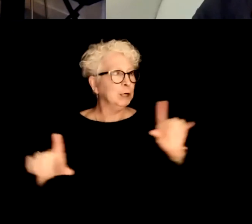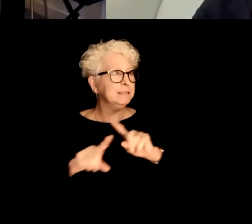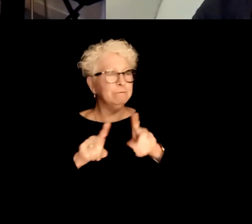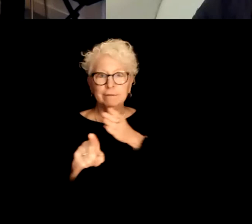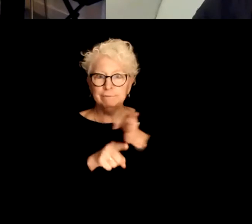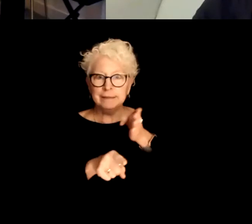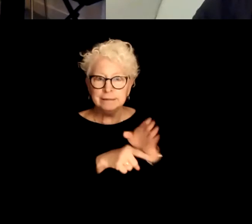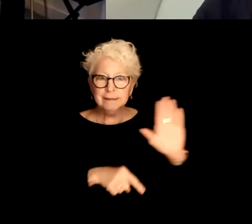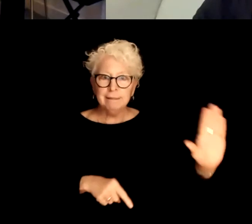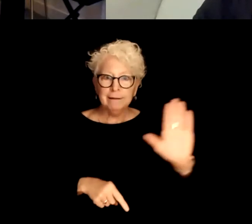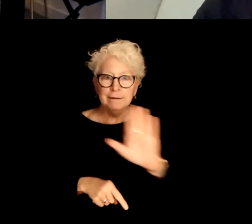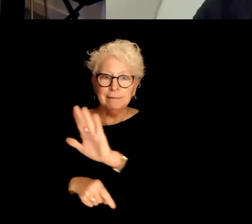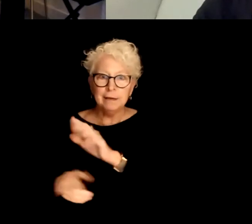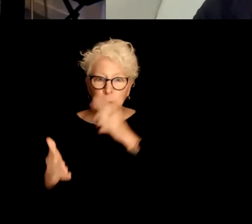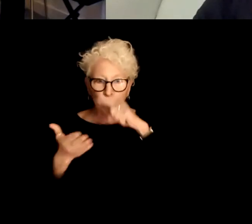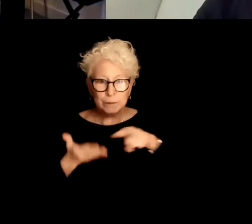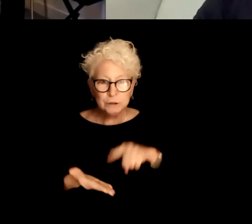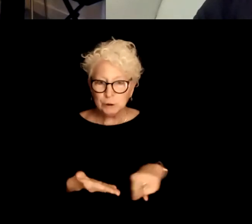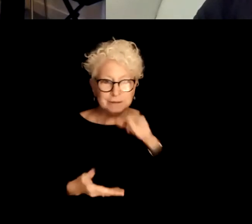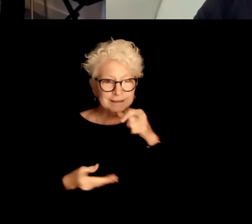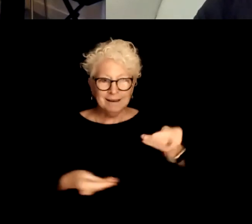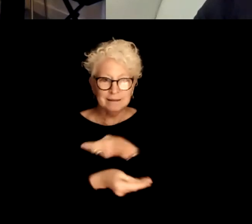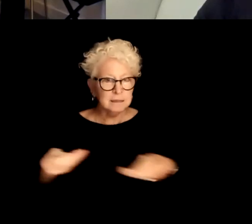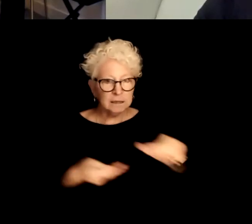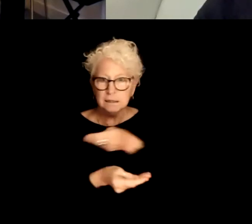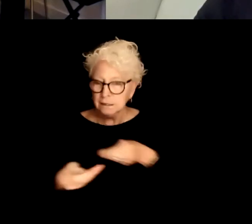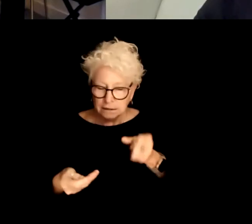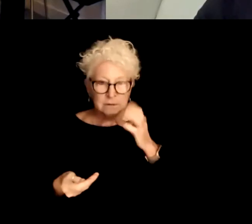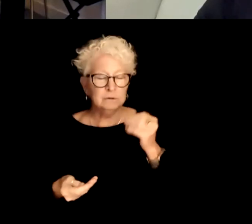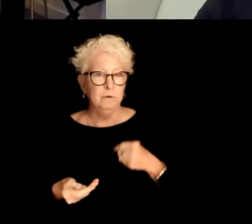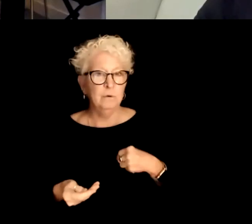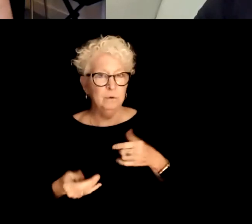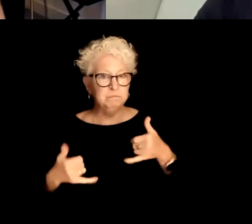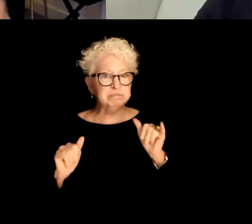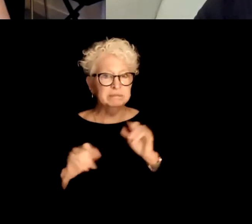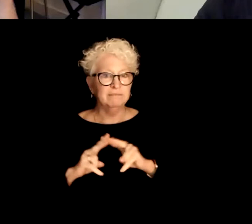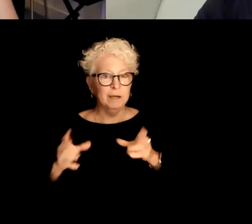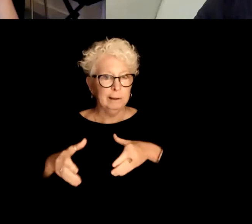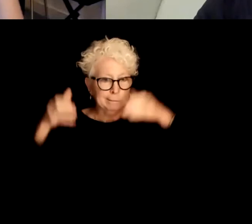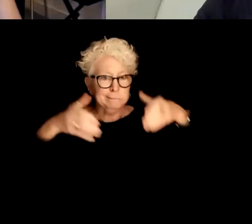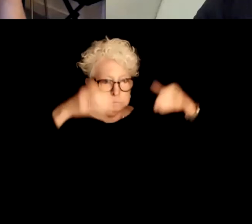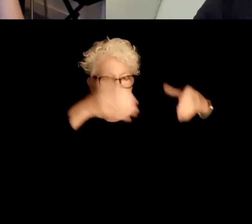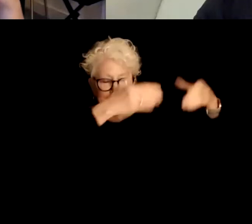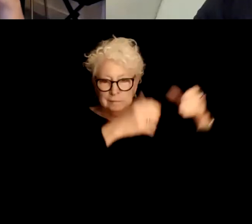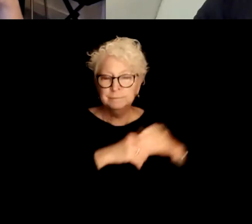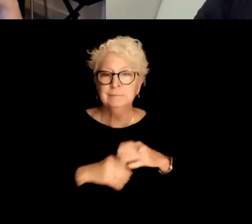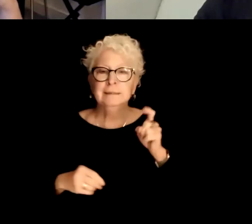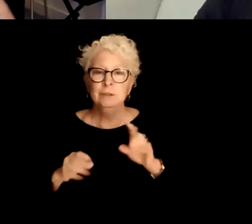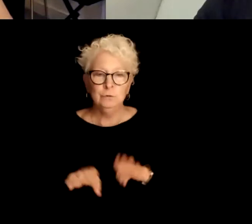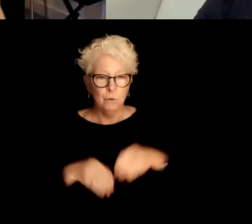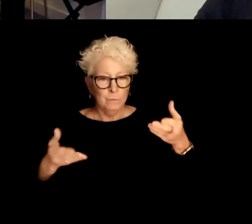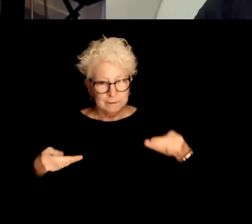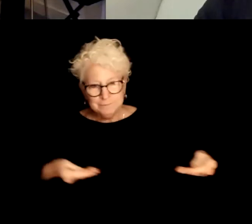frustrating. So I think what I would say of social media is that, I mean, there's many things that reify these